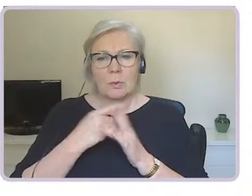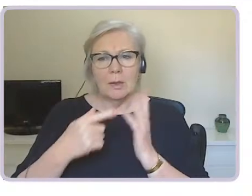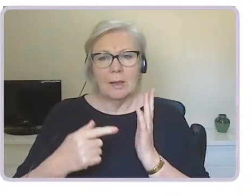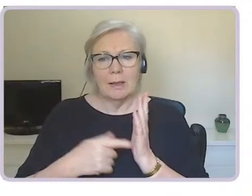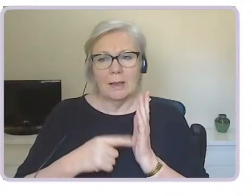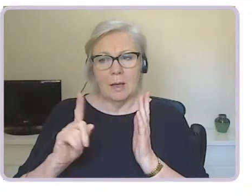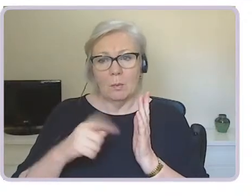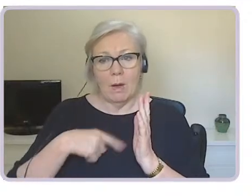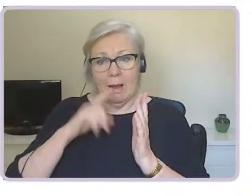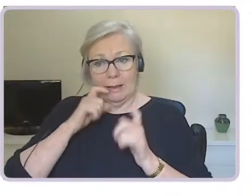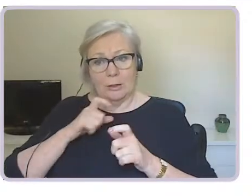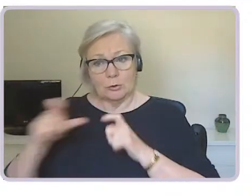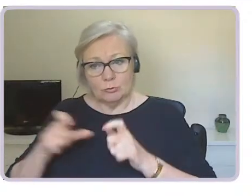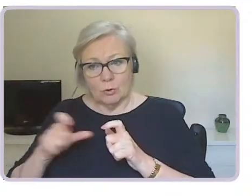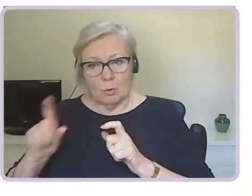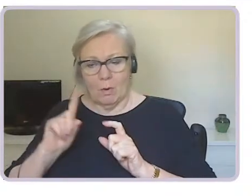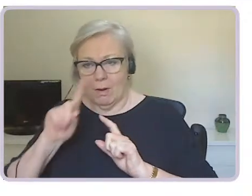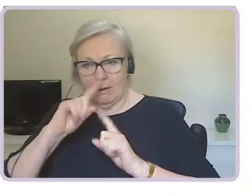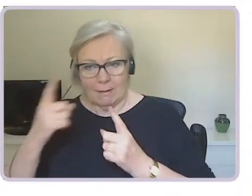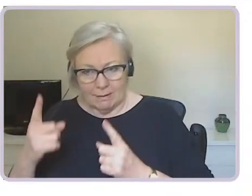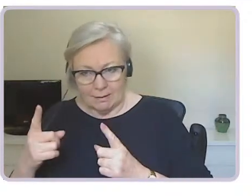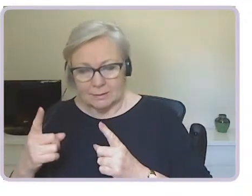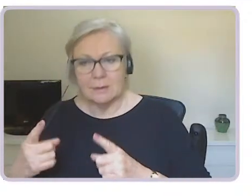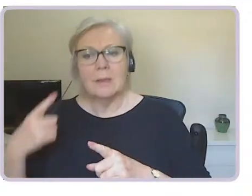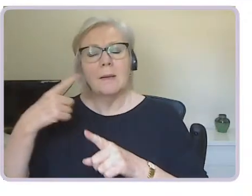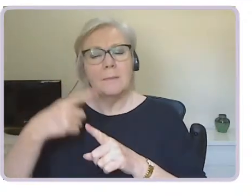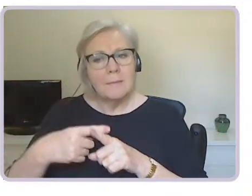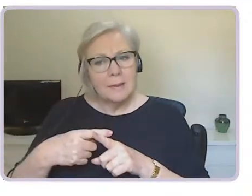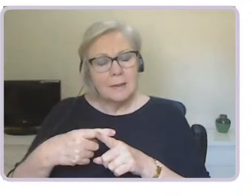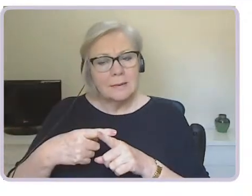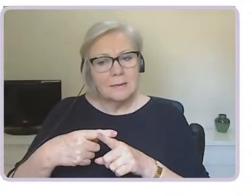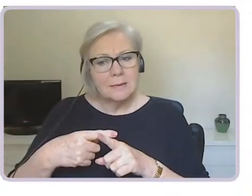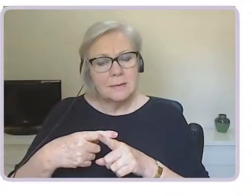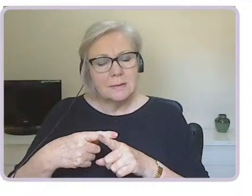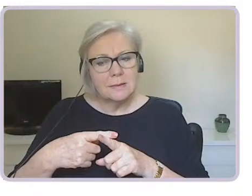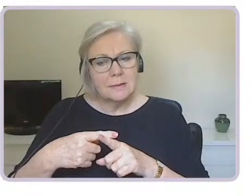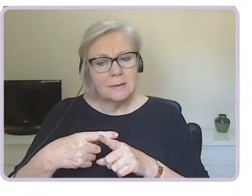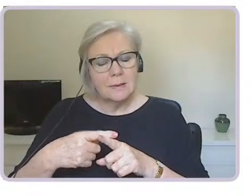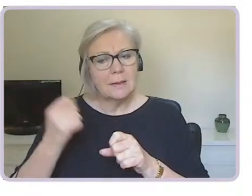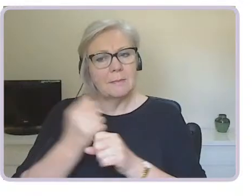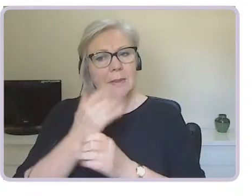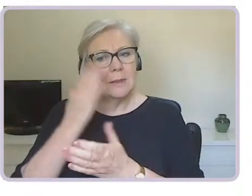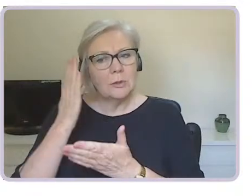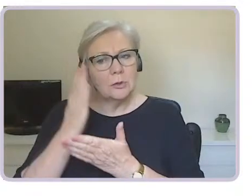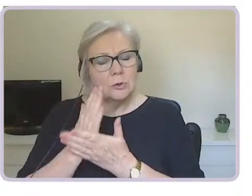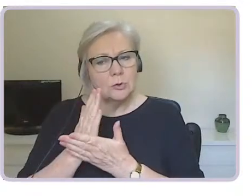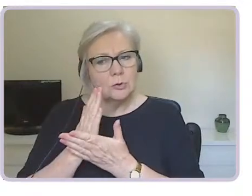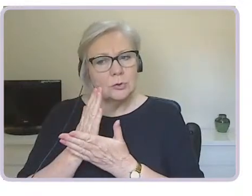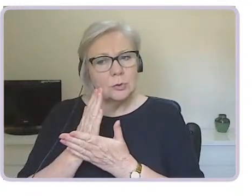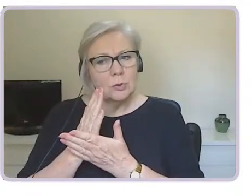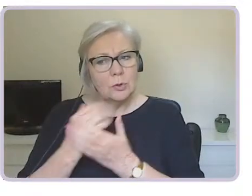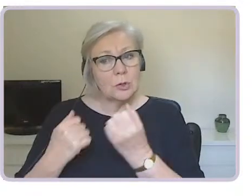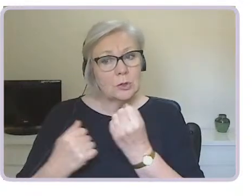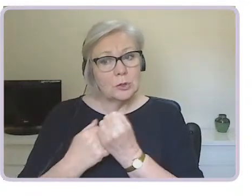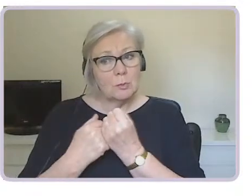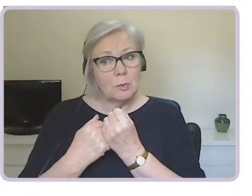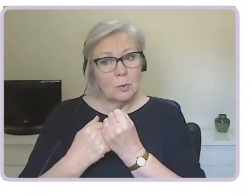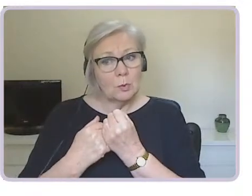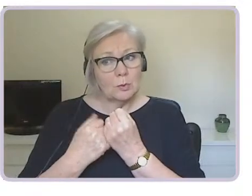and working very hard to make sure that you're your support is around